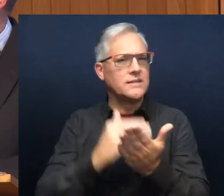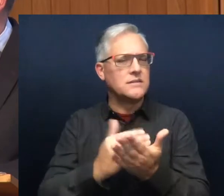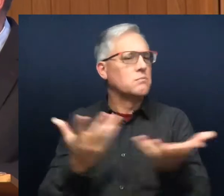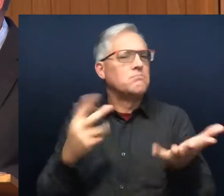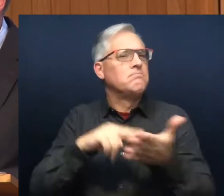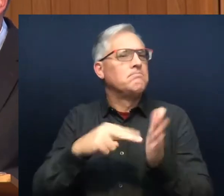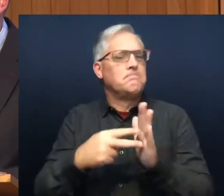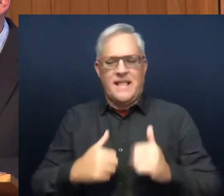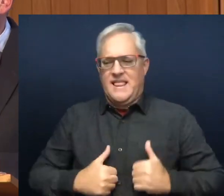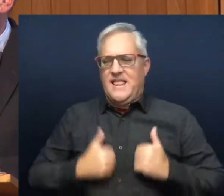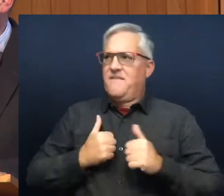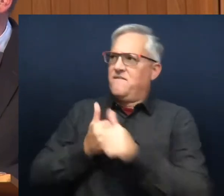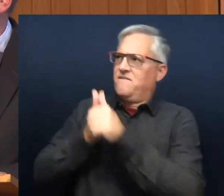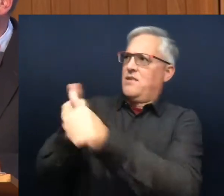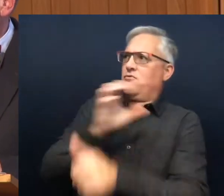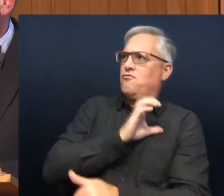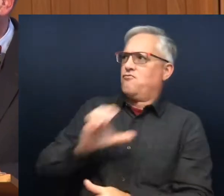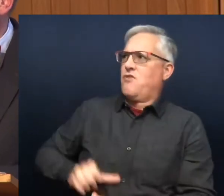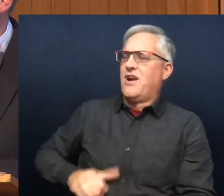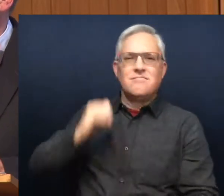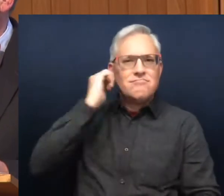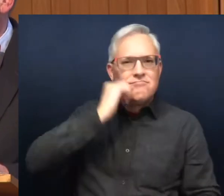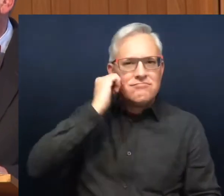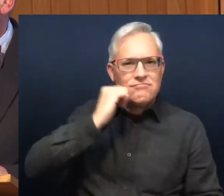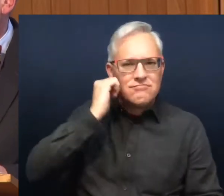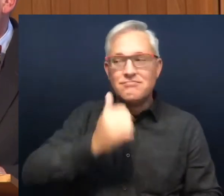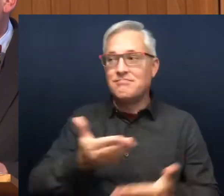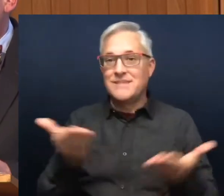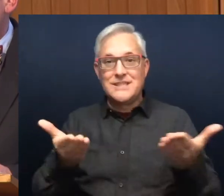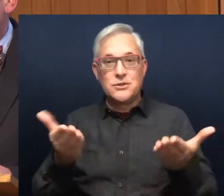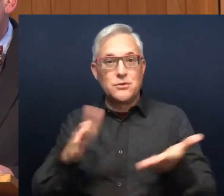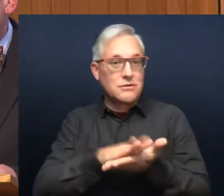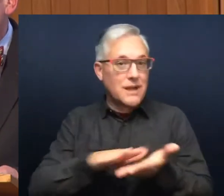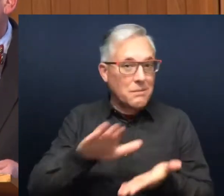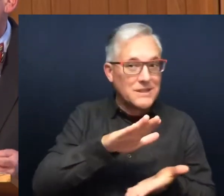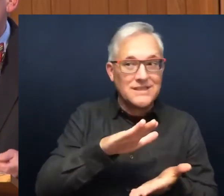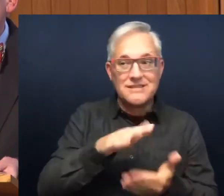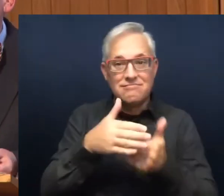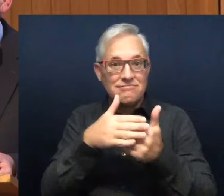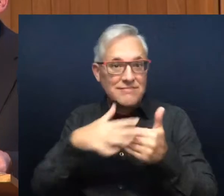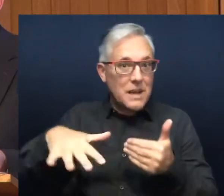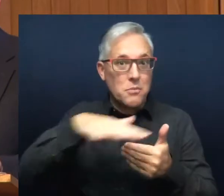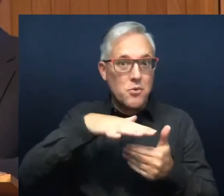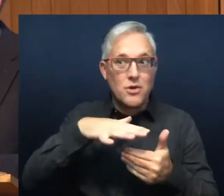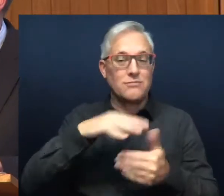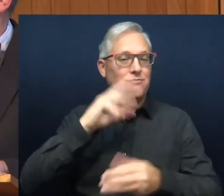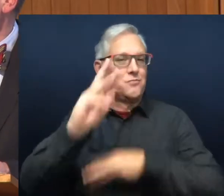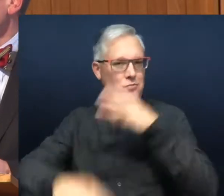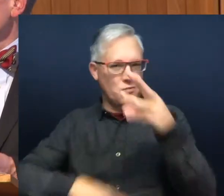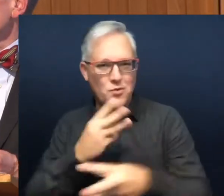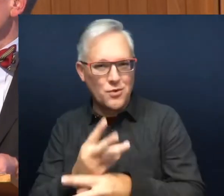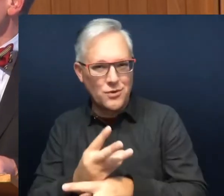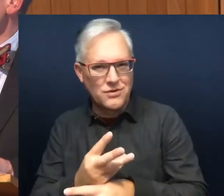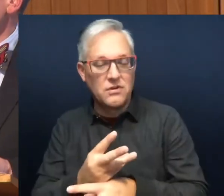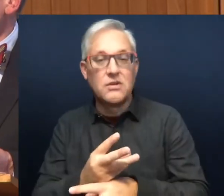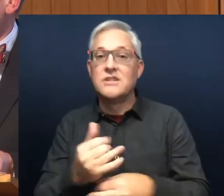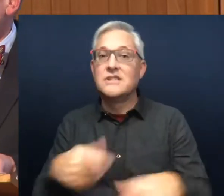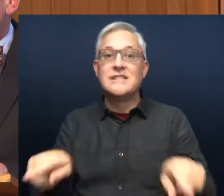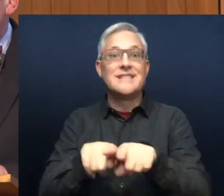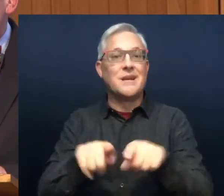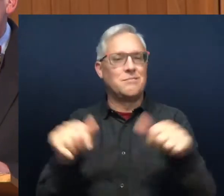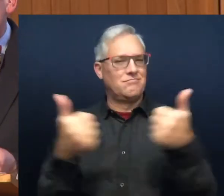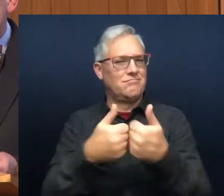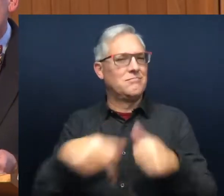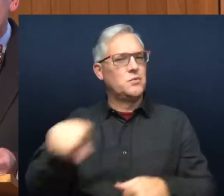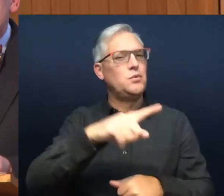as faithful people in the world every day, here on campus, in our neighborhood, and around the world. And we know those are the same issues, the challenges that you